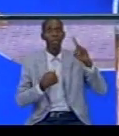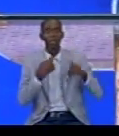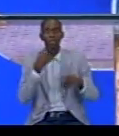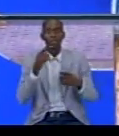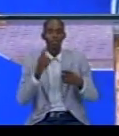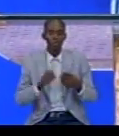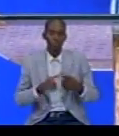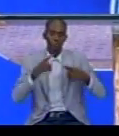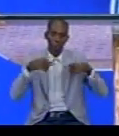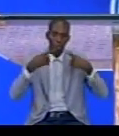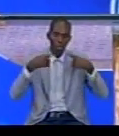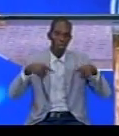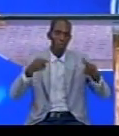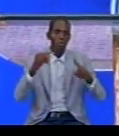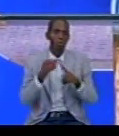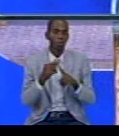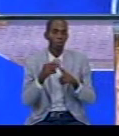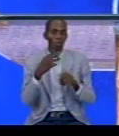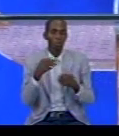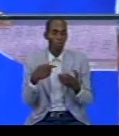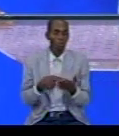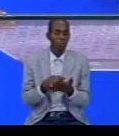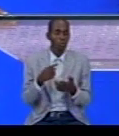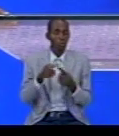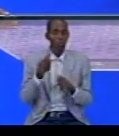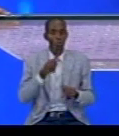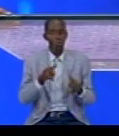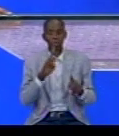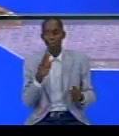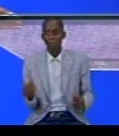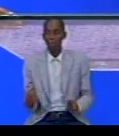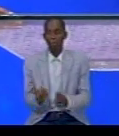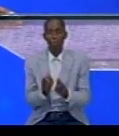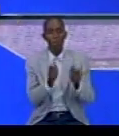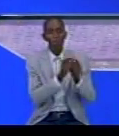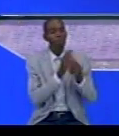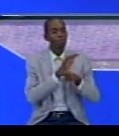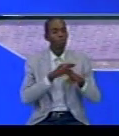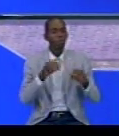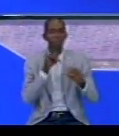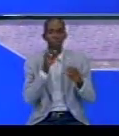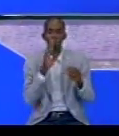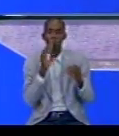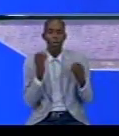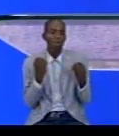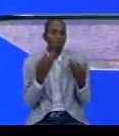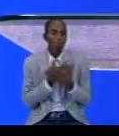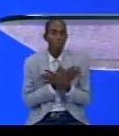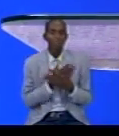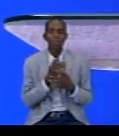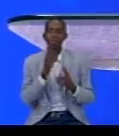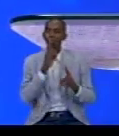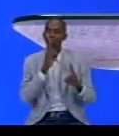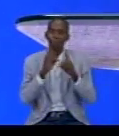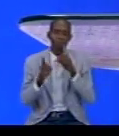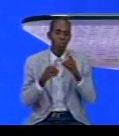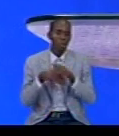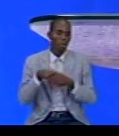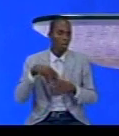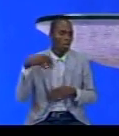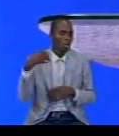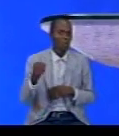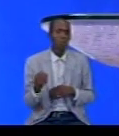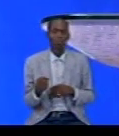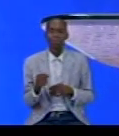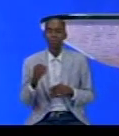the gospel to the people you are meeting. Be not afraid, but speak. Speak loud, speak convincingly, speak